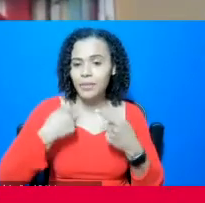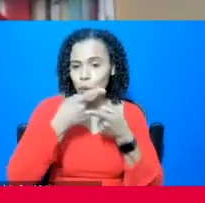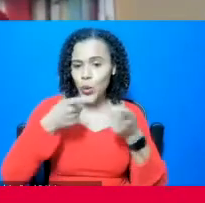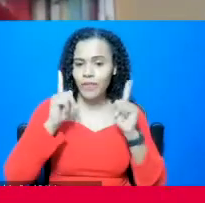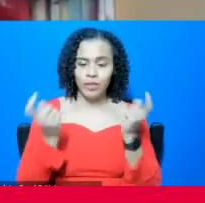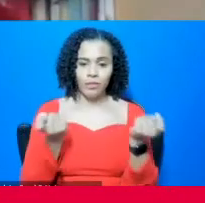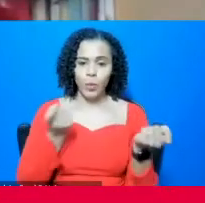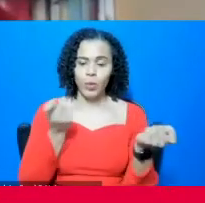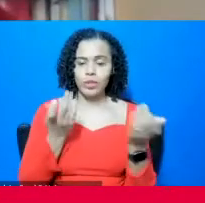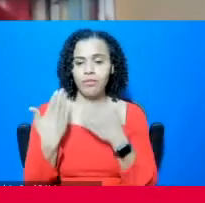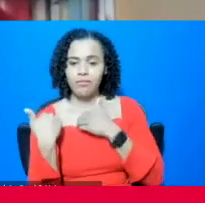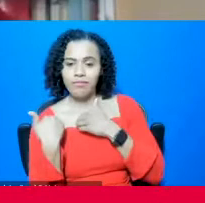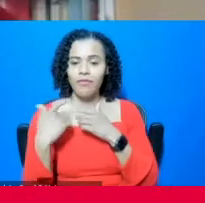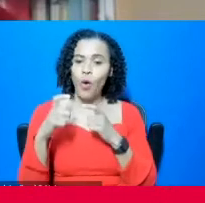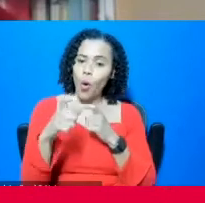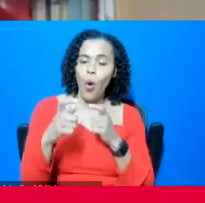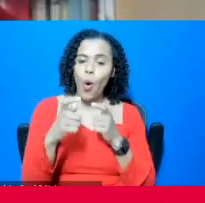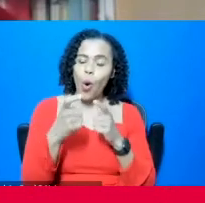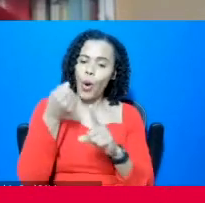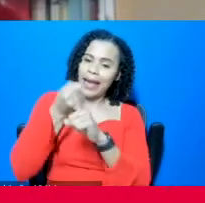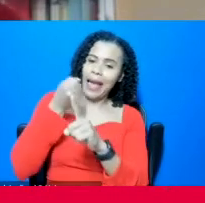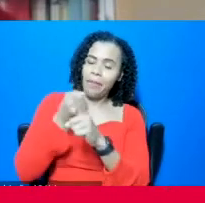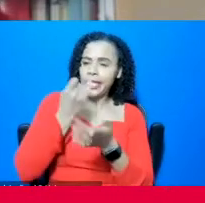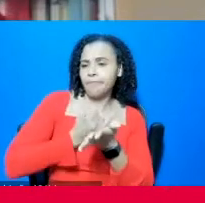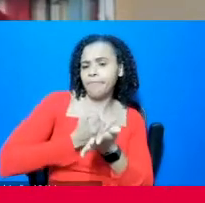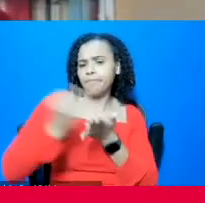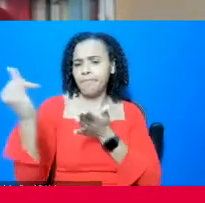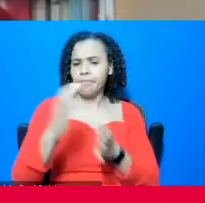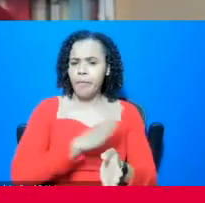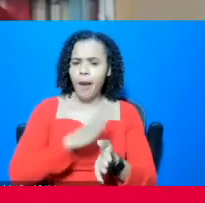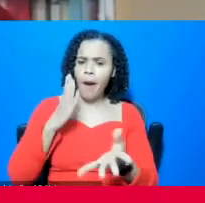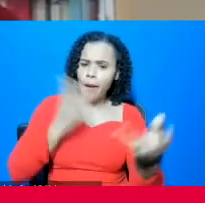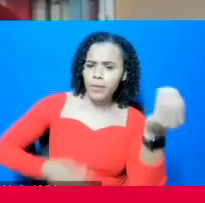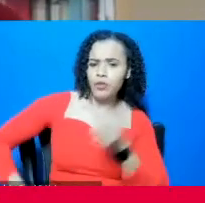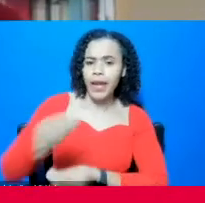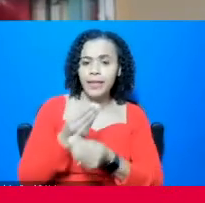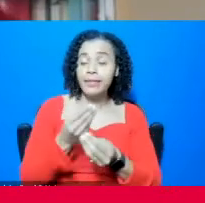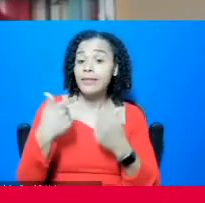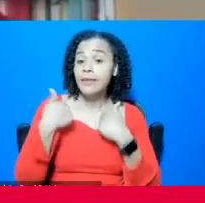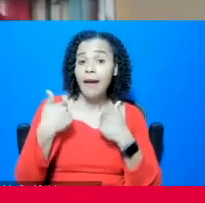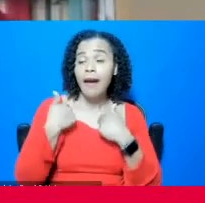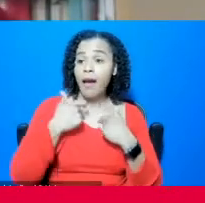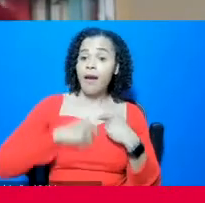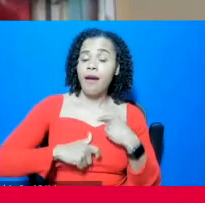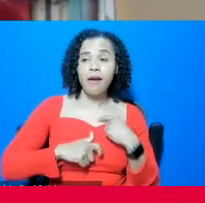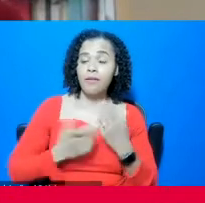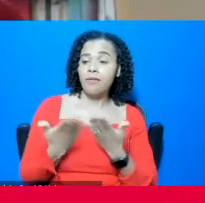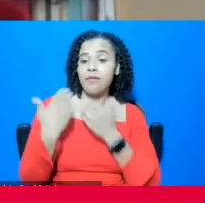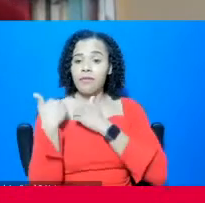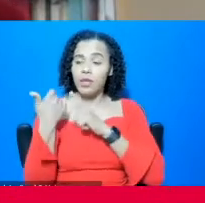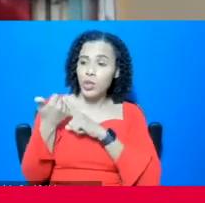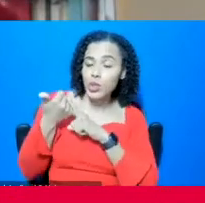coordinator for Campaign Against the Arms Trade. And in my role, I'm responsible for supporting student activists